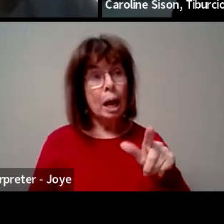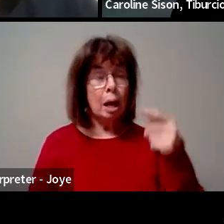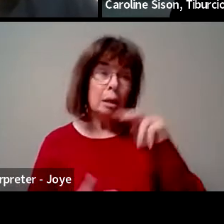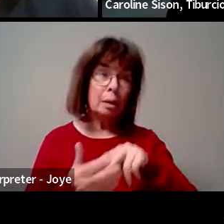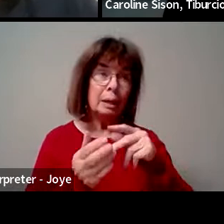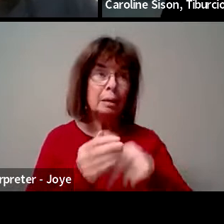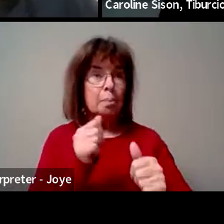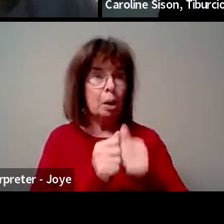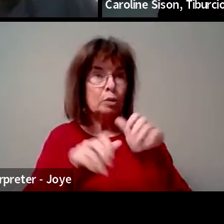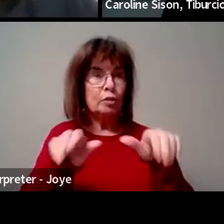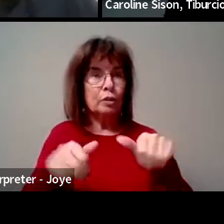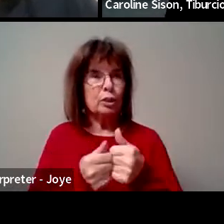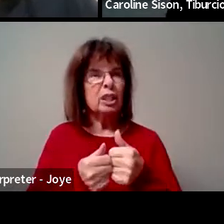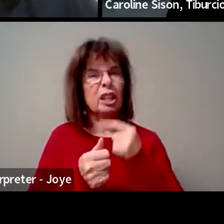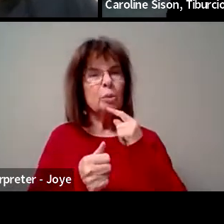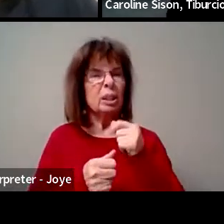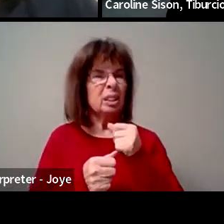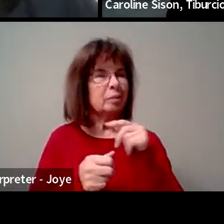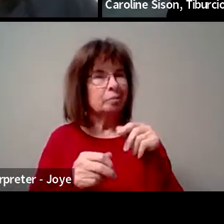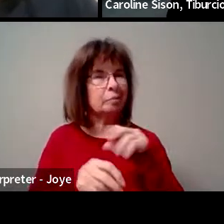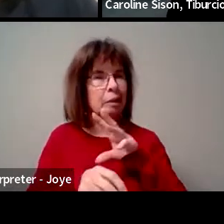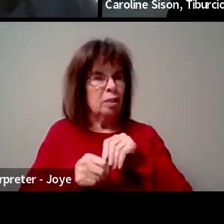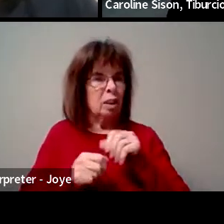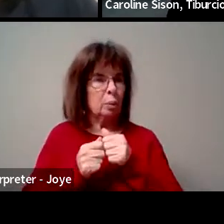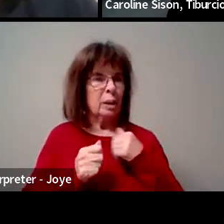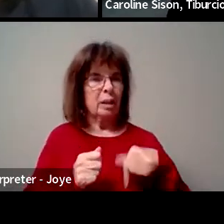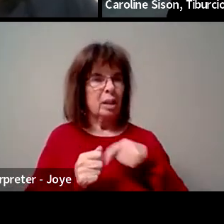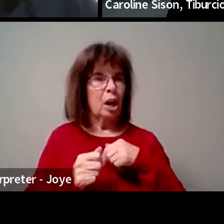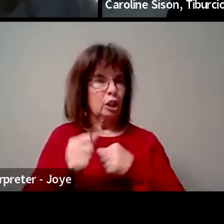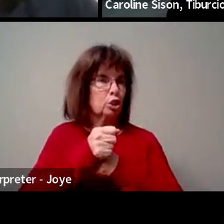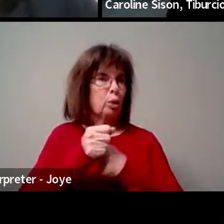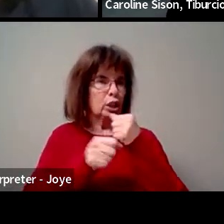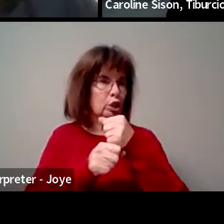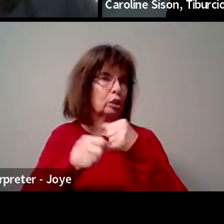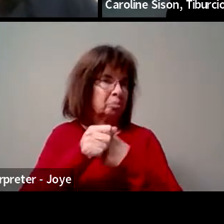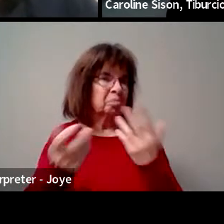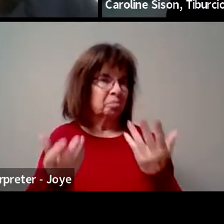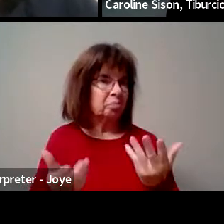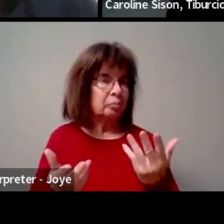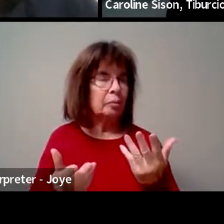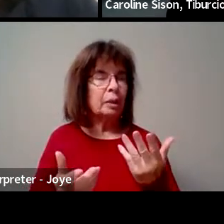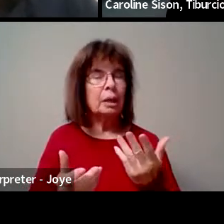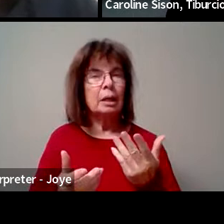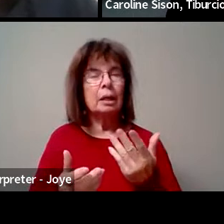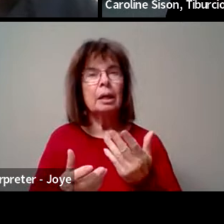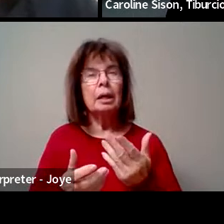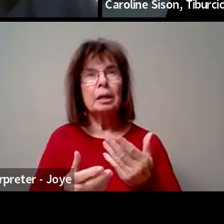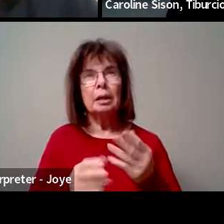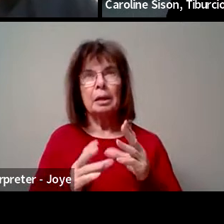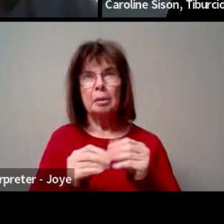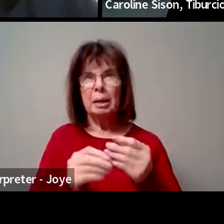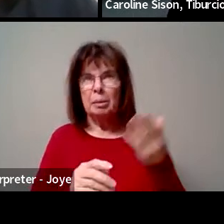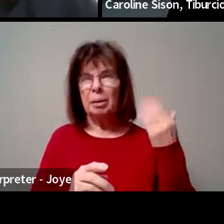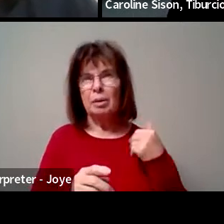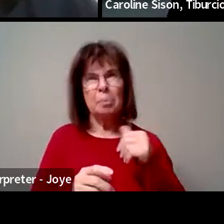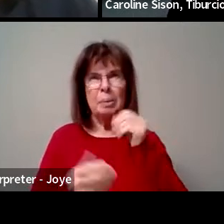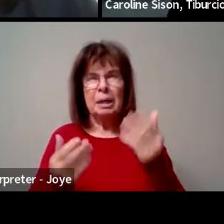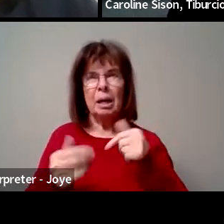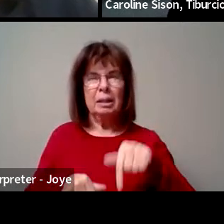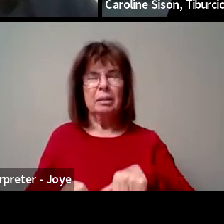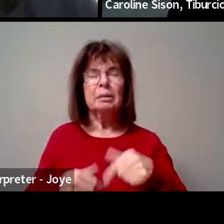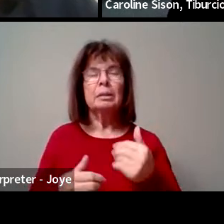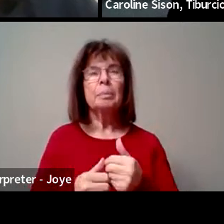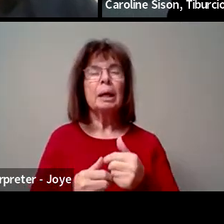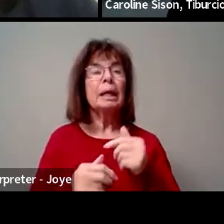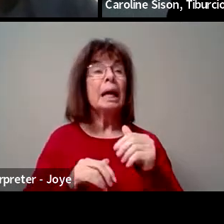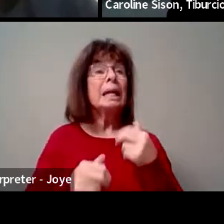I'm really focused on are structural. You know, I brought up in the previous meeting, I don't think I brought it up here, but like how difficult